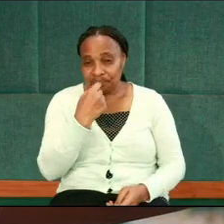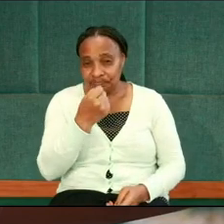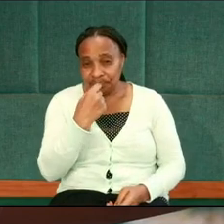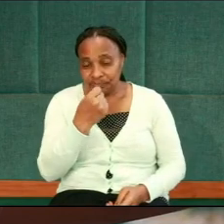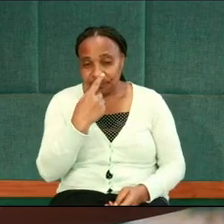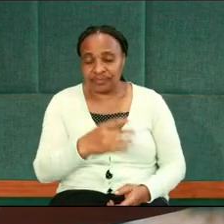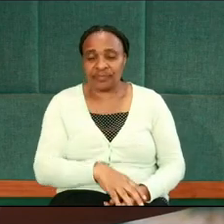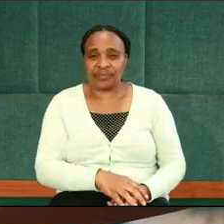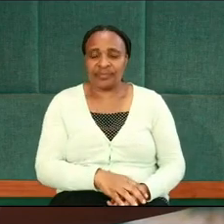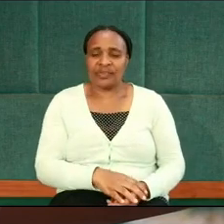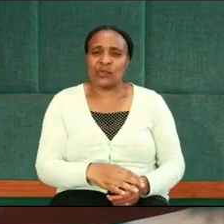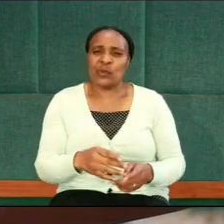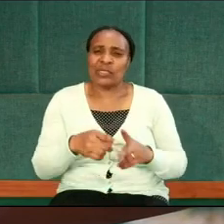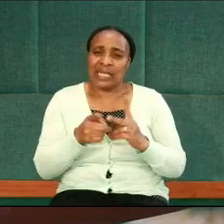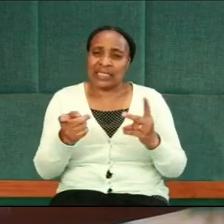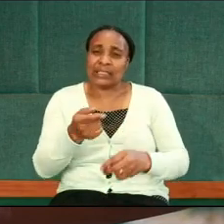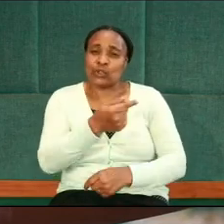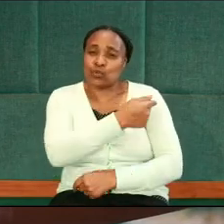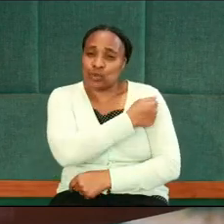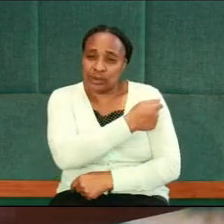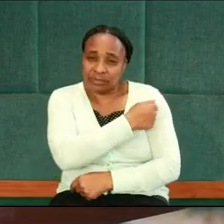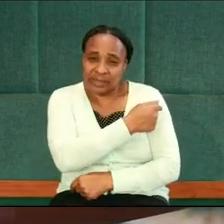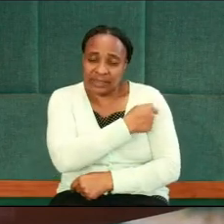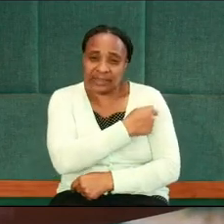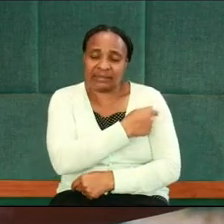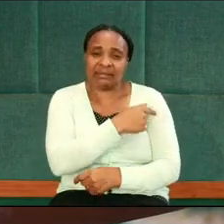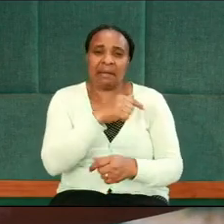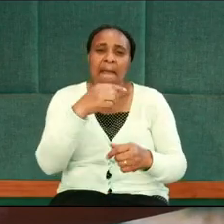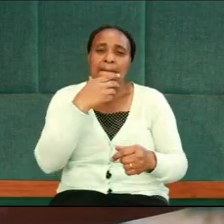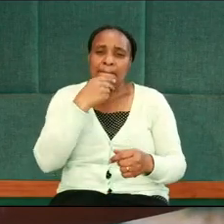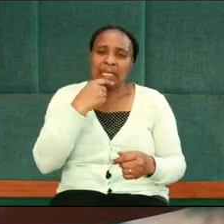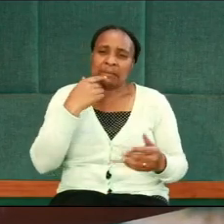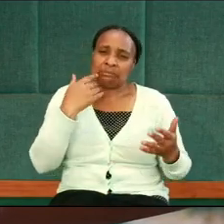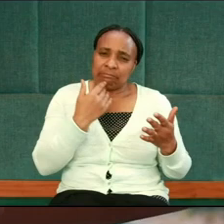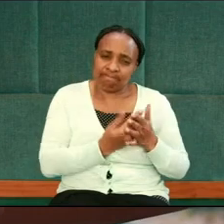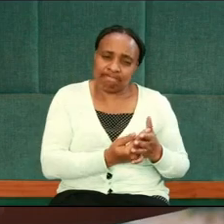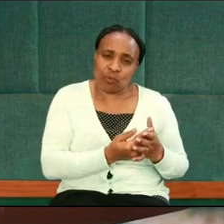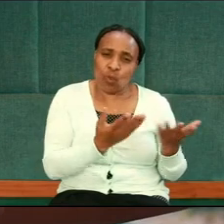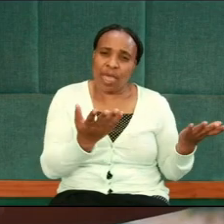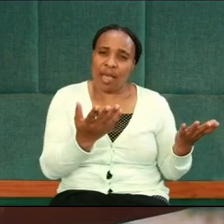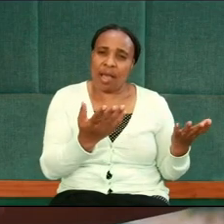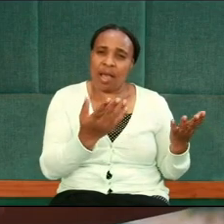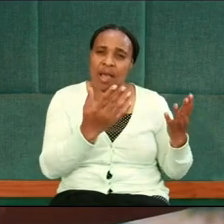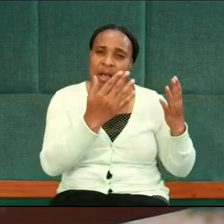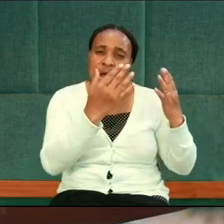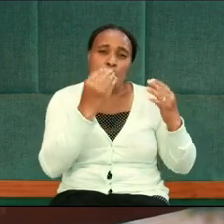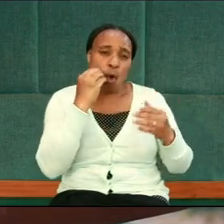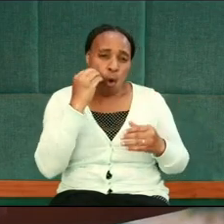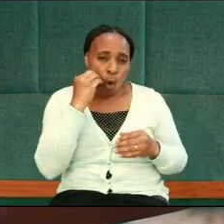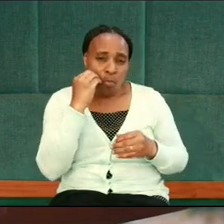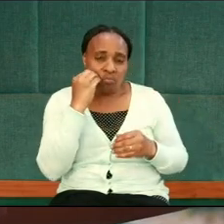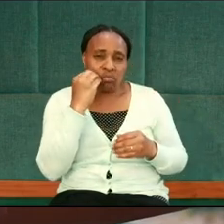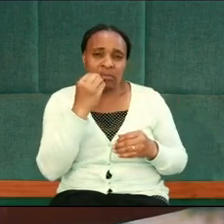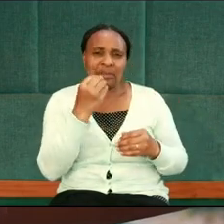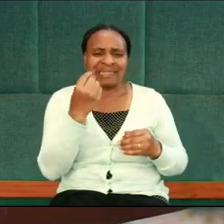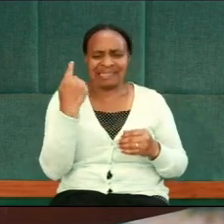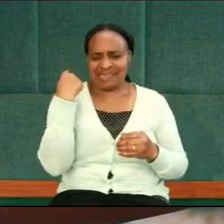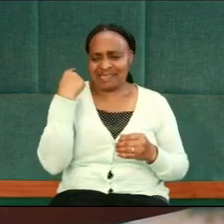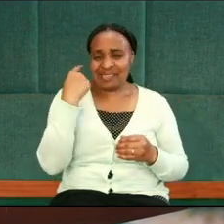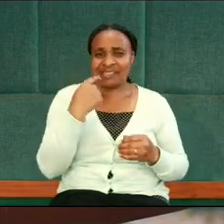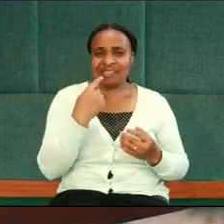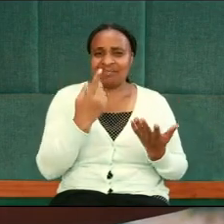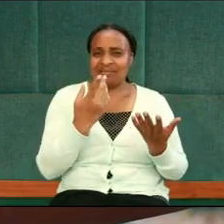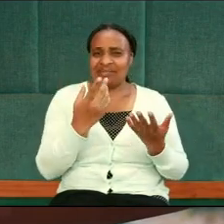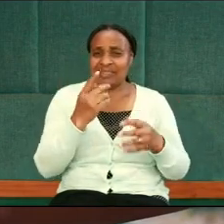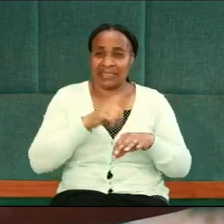treatment. The young man was in the rehab. You know, the other day he was smiling and saying, you know what? I have